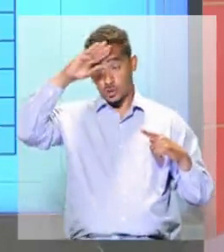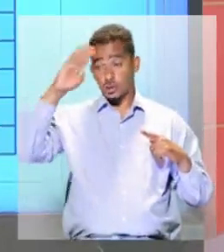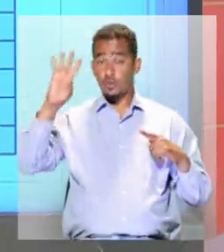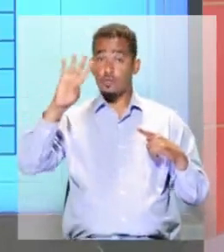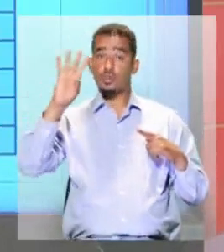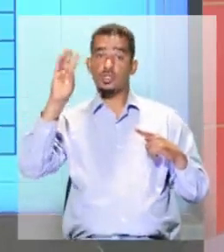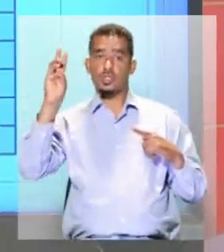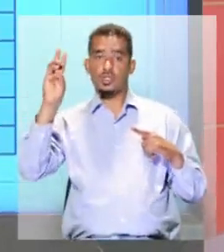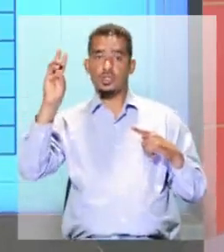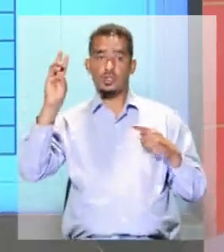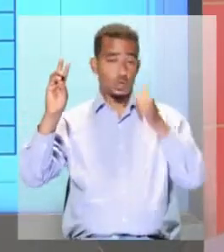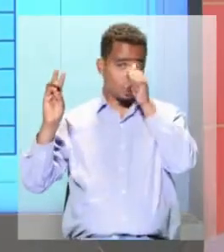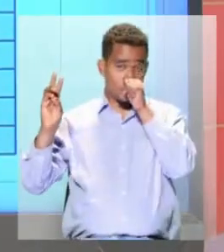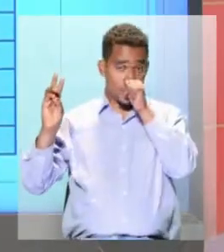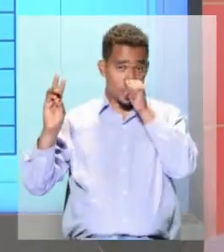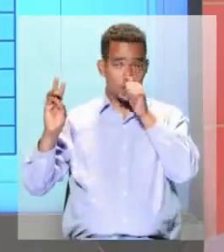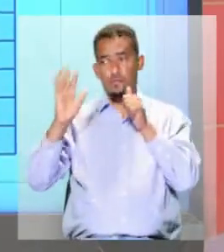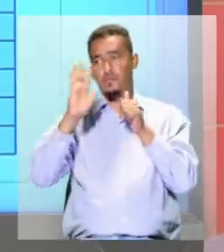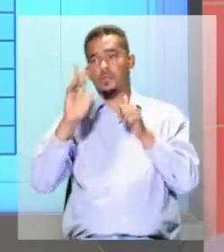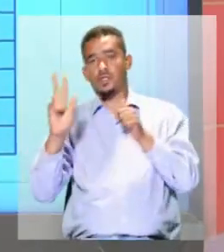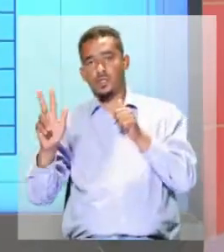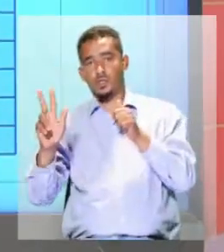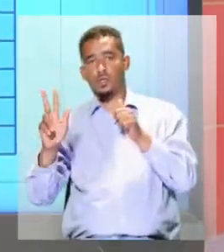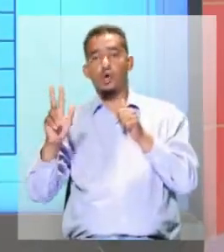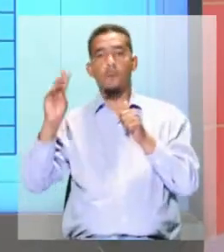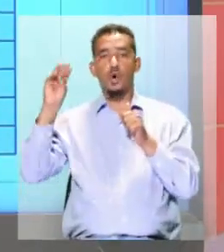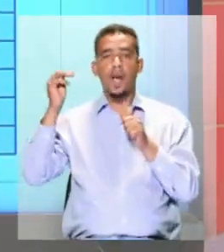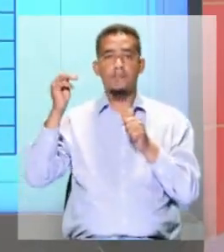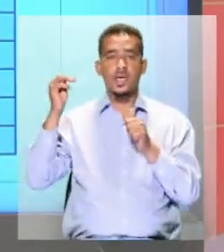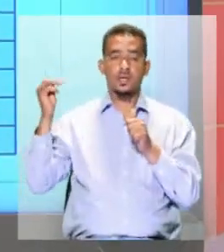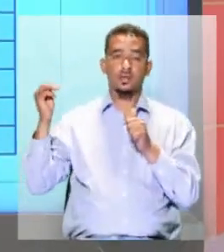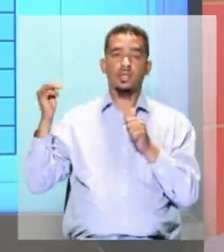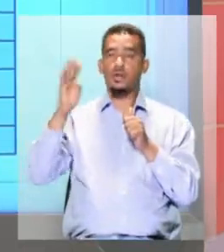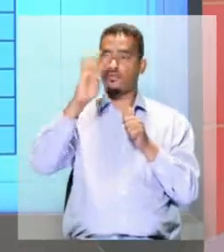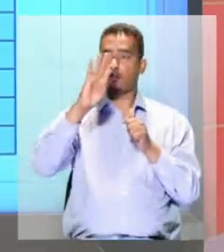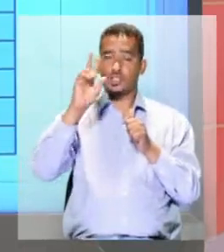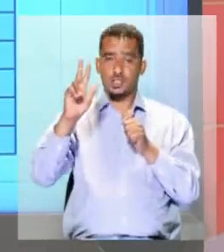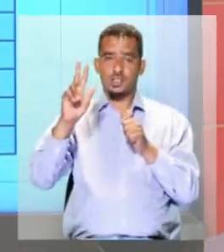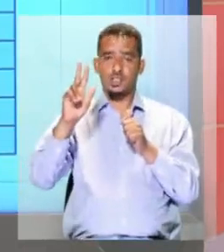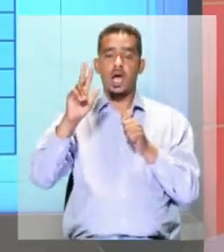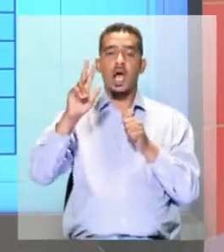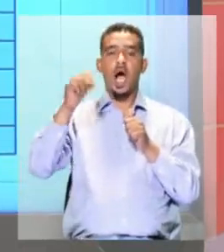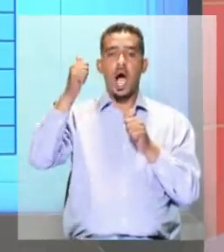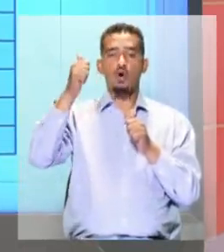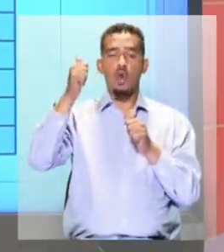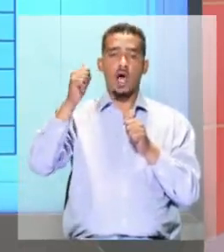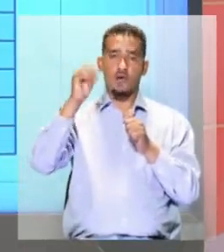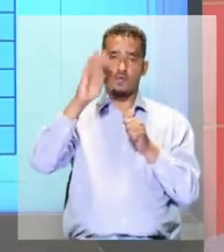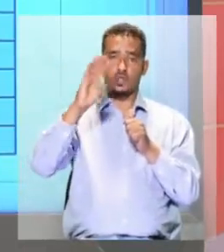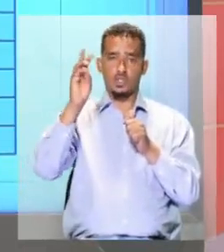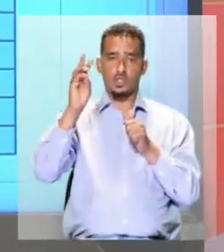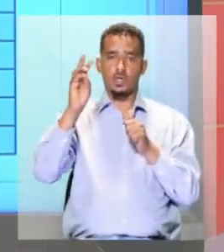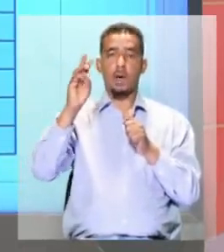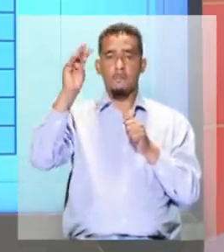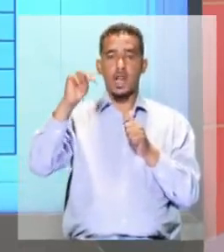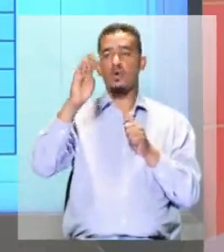46 years, Ethiopia 53, Mozambique 43, Angola 46,